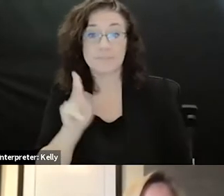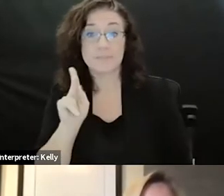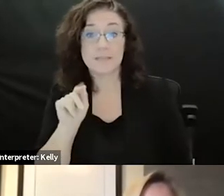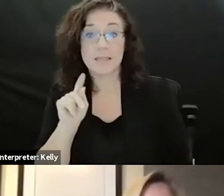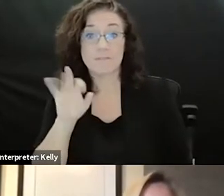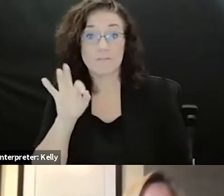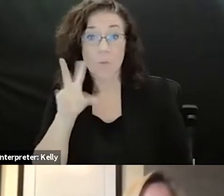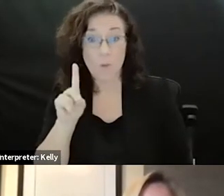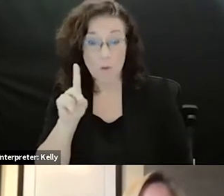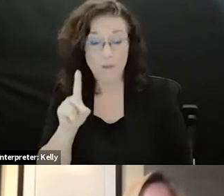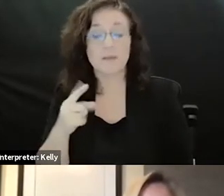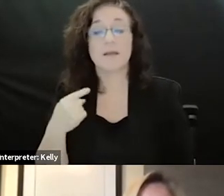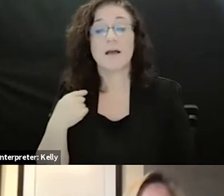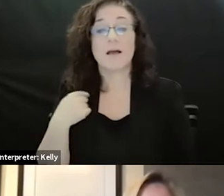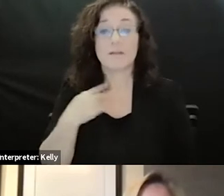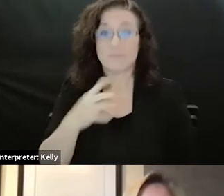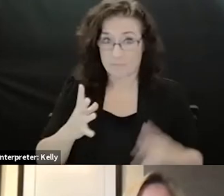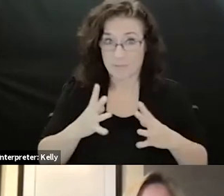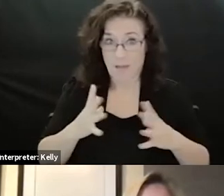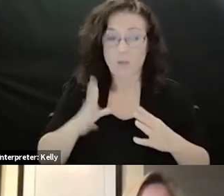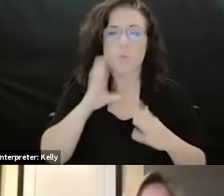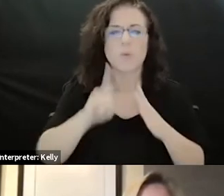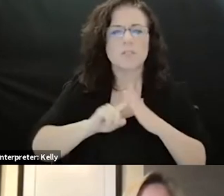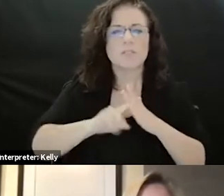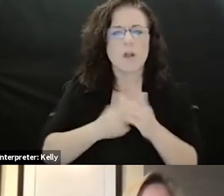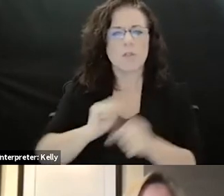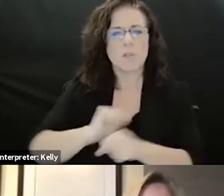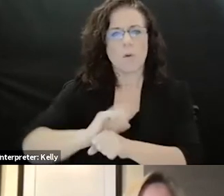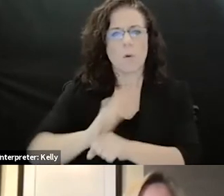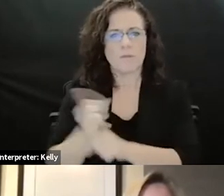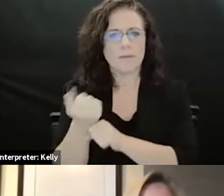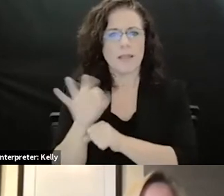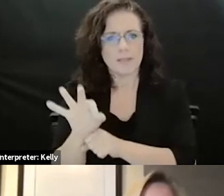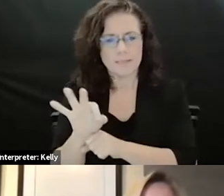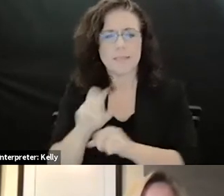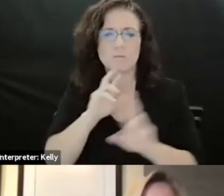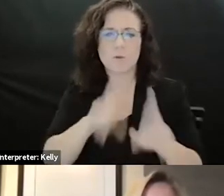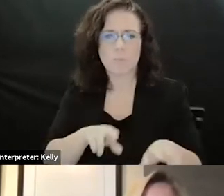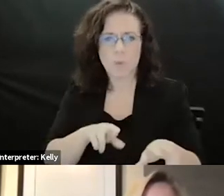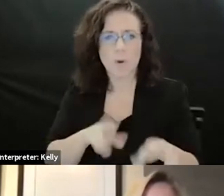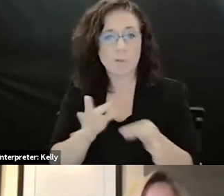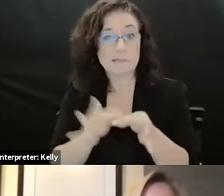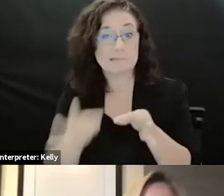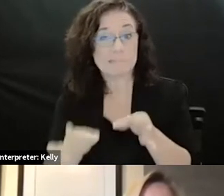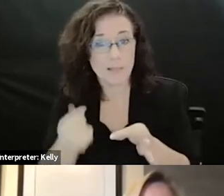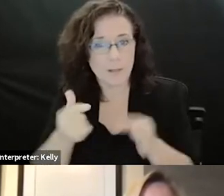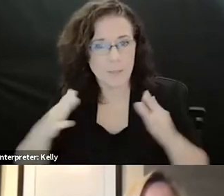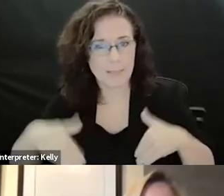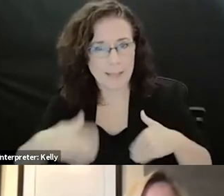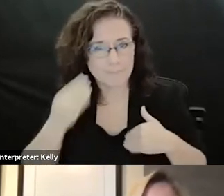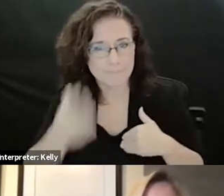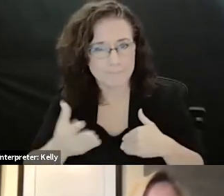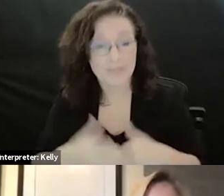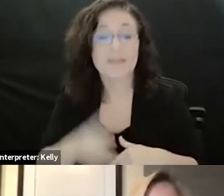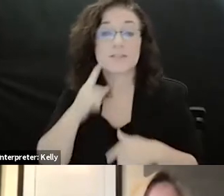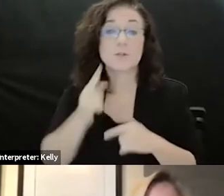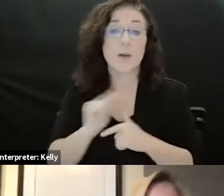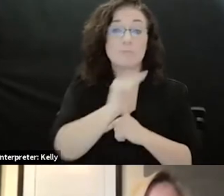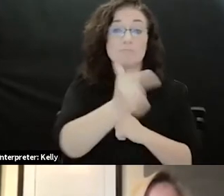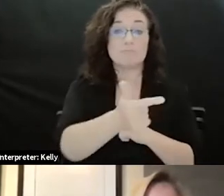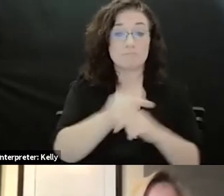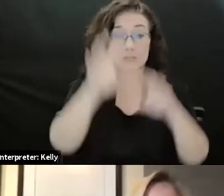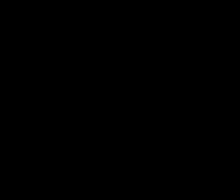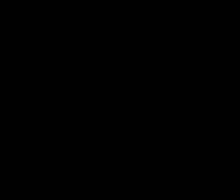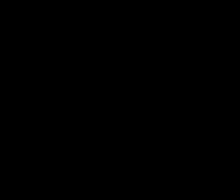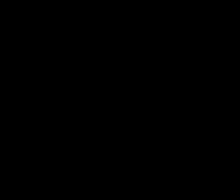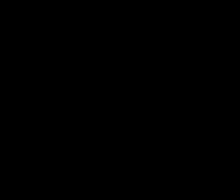little late covid19 report so i now will ask superintendent maldonado and the executive cabinet to